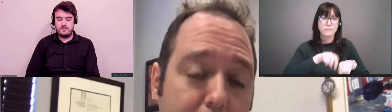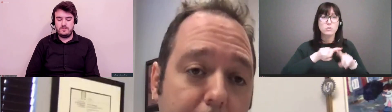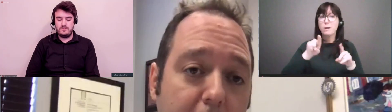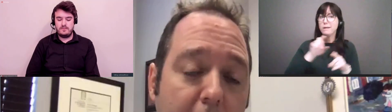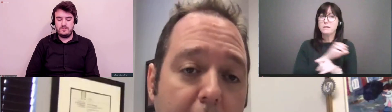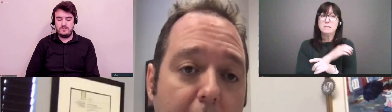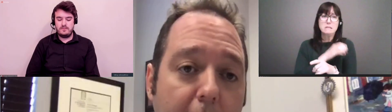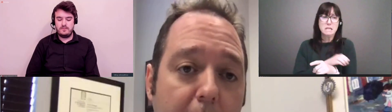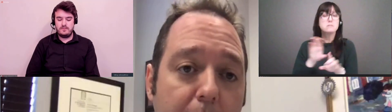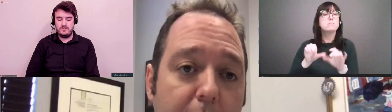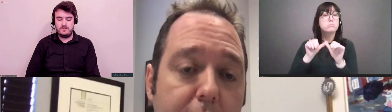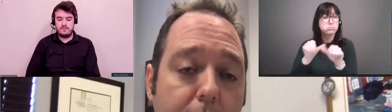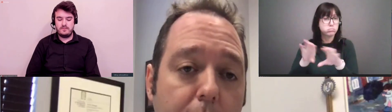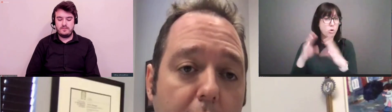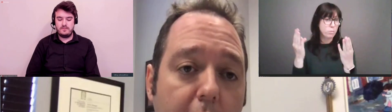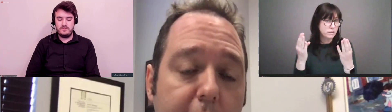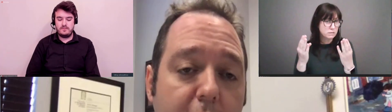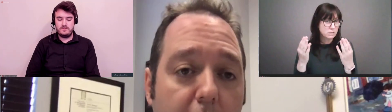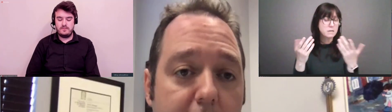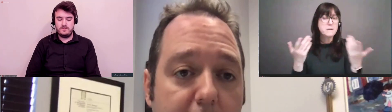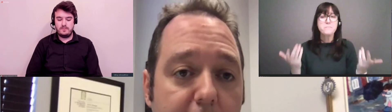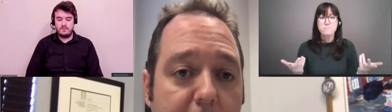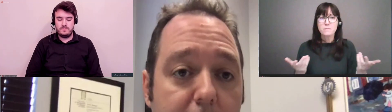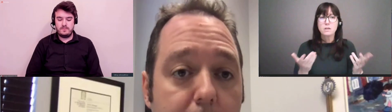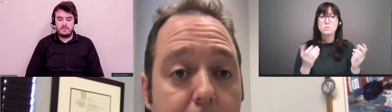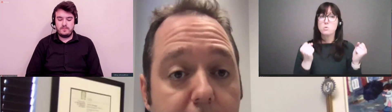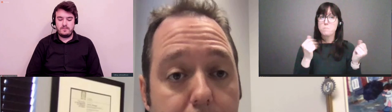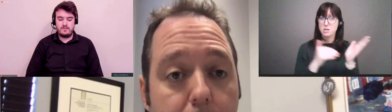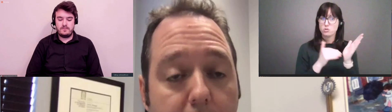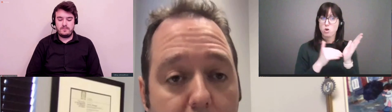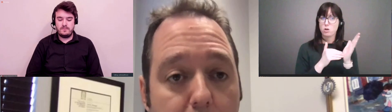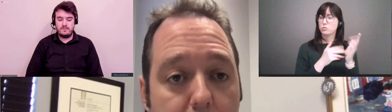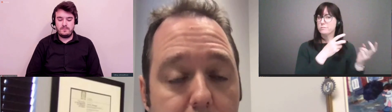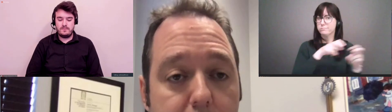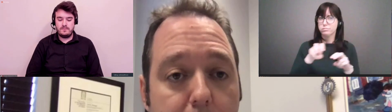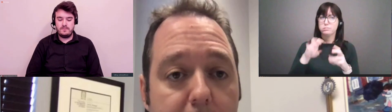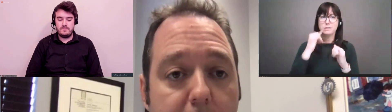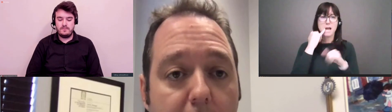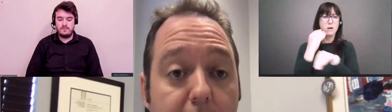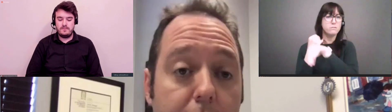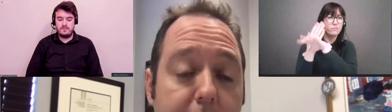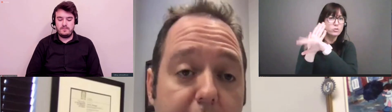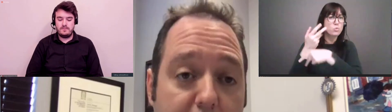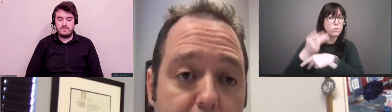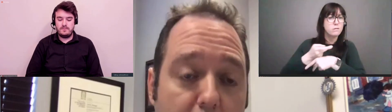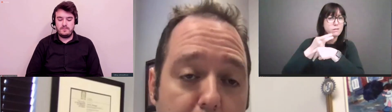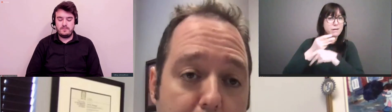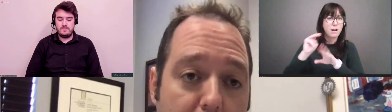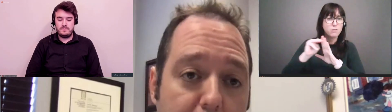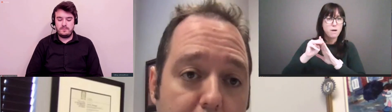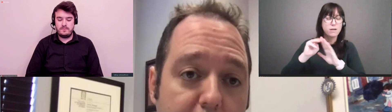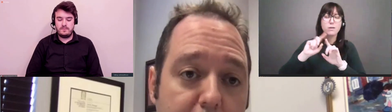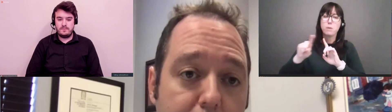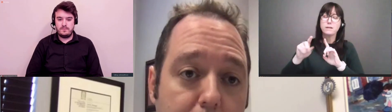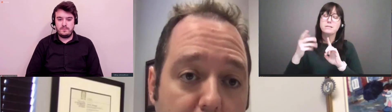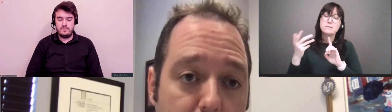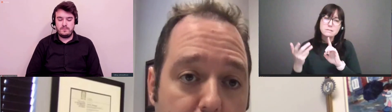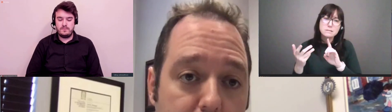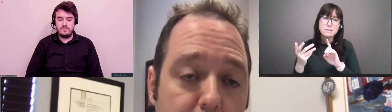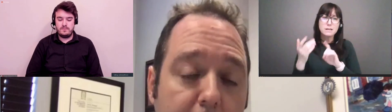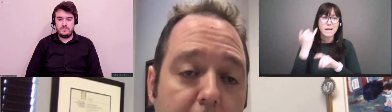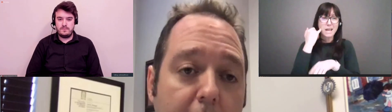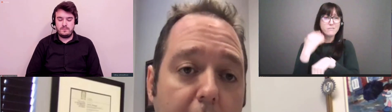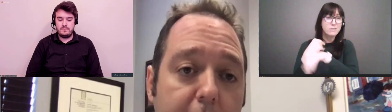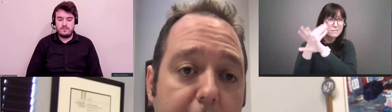to. So a lot of docs have switched to virtual care models, but unfortunately, the final common pathway of a virtual care